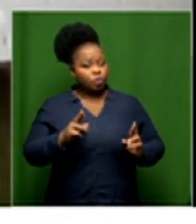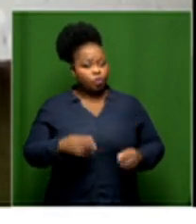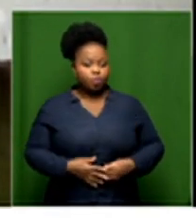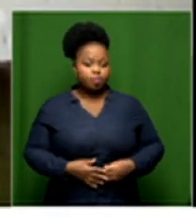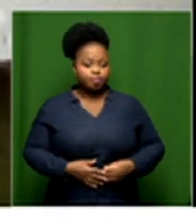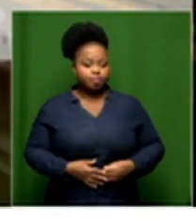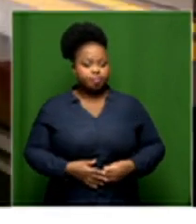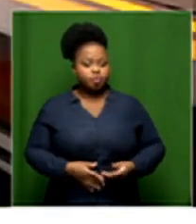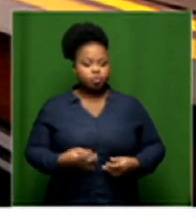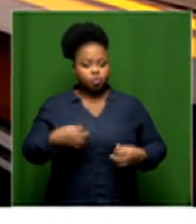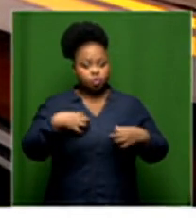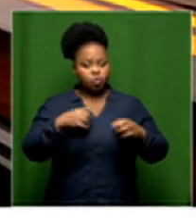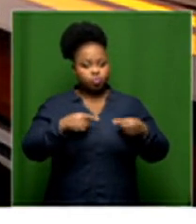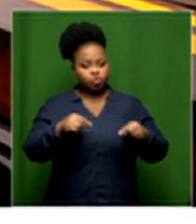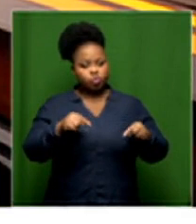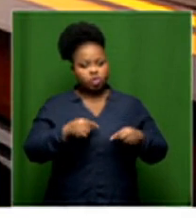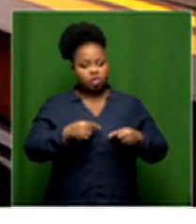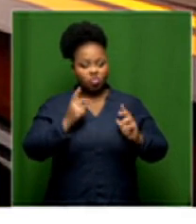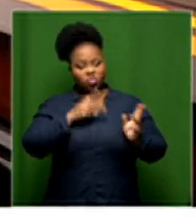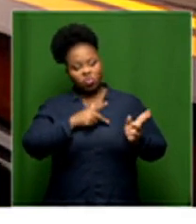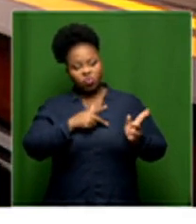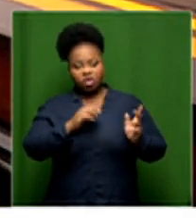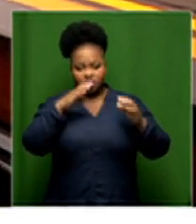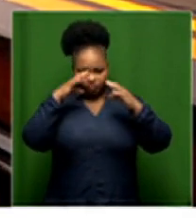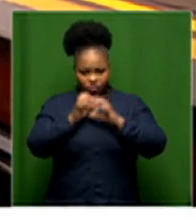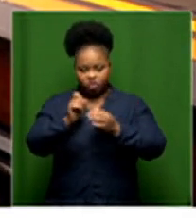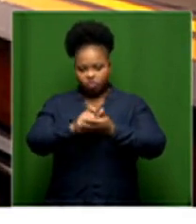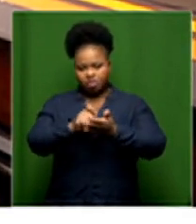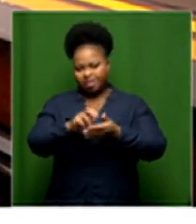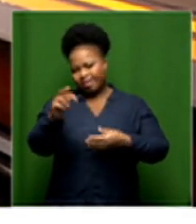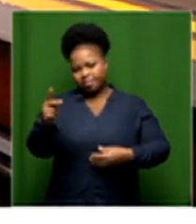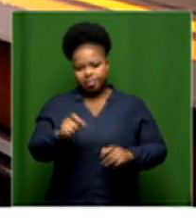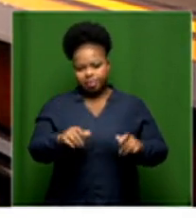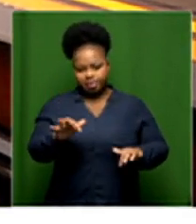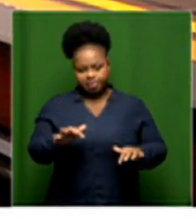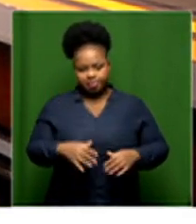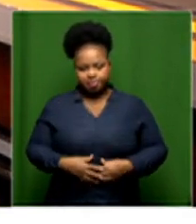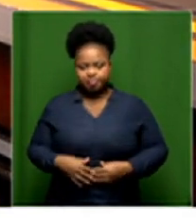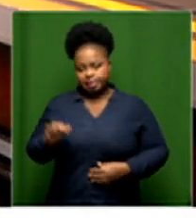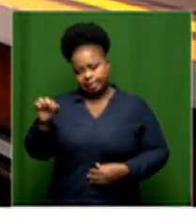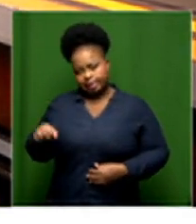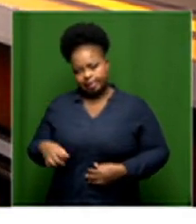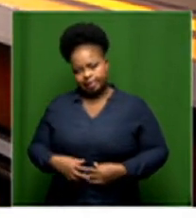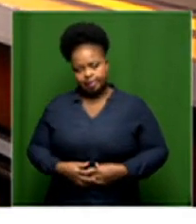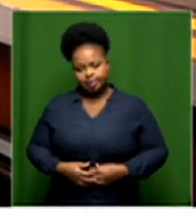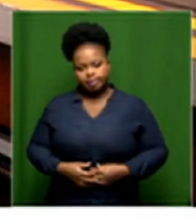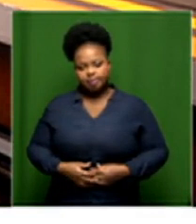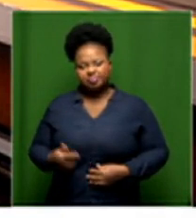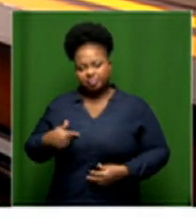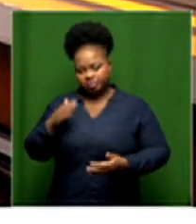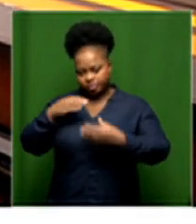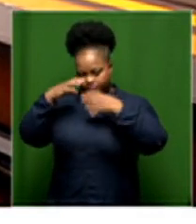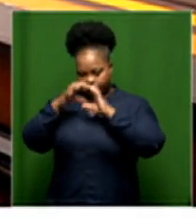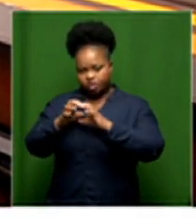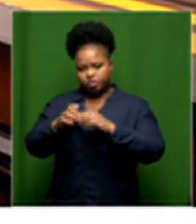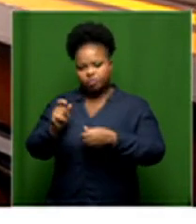won't turn your back on your own music and focus on writing for others. Yes, I will definitely